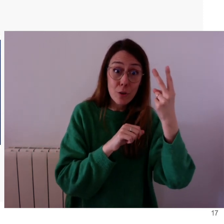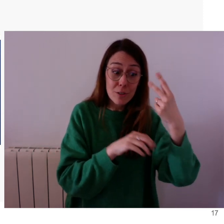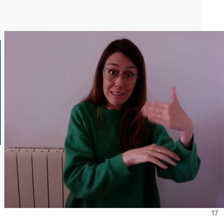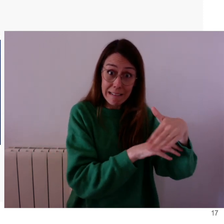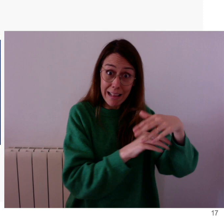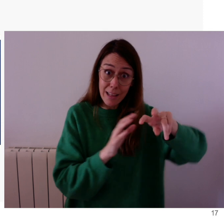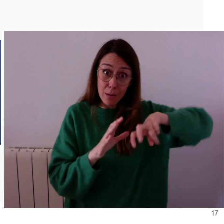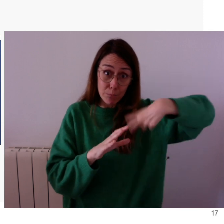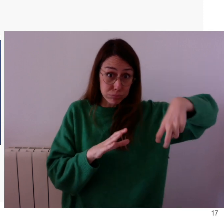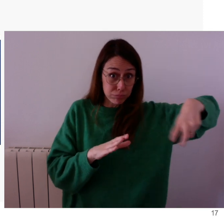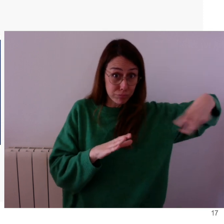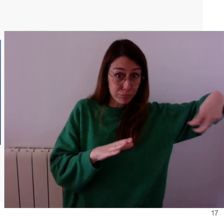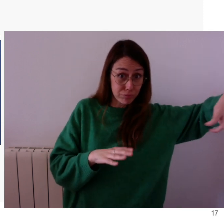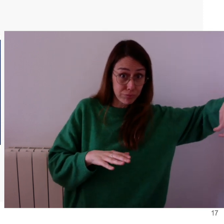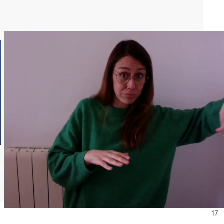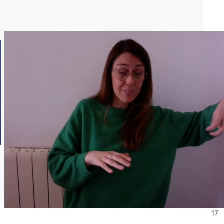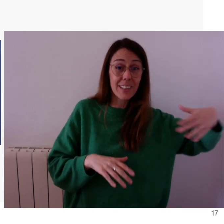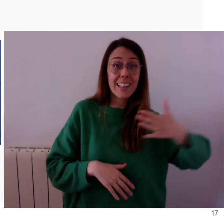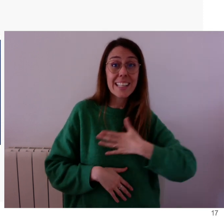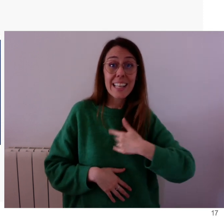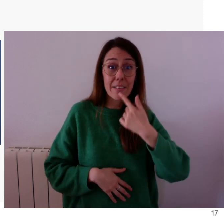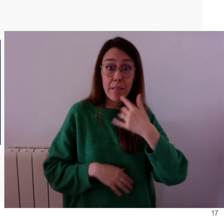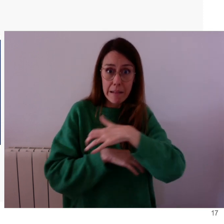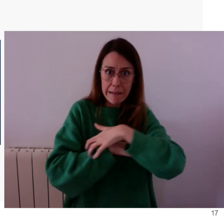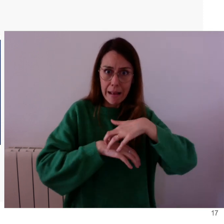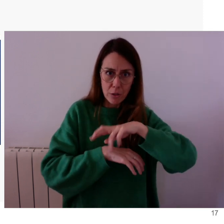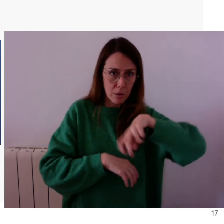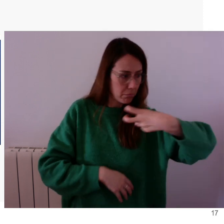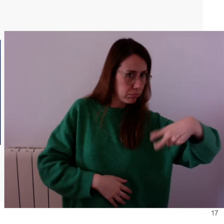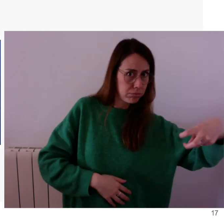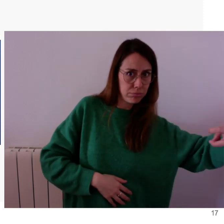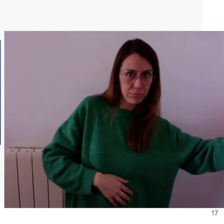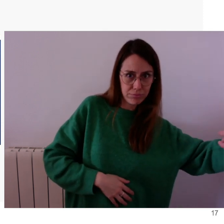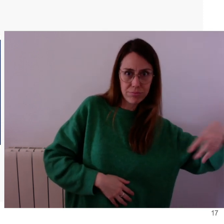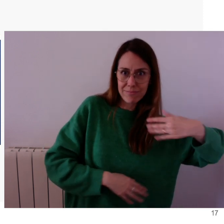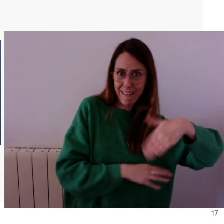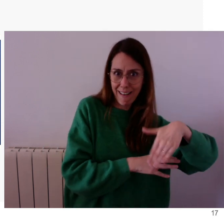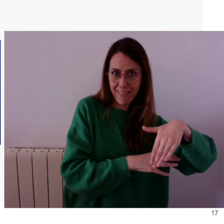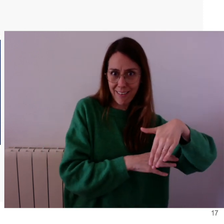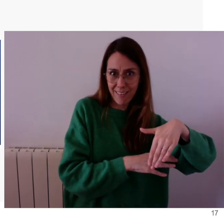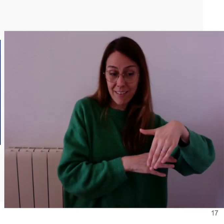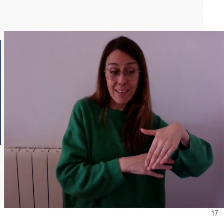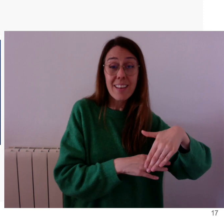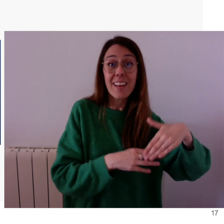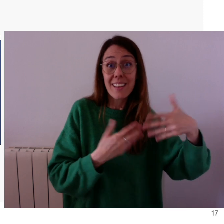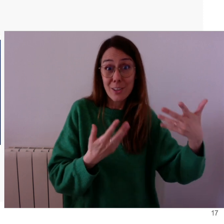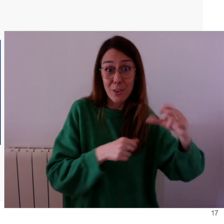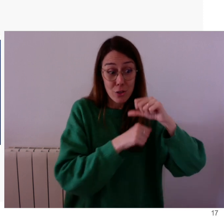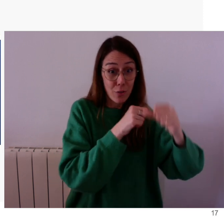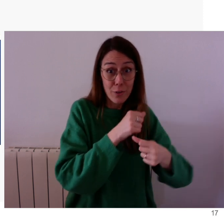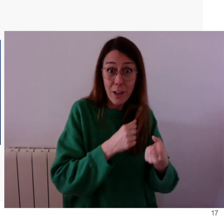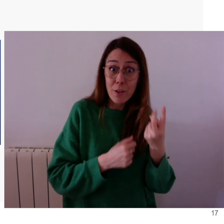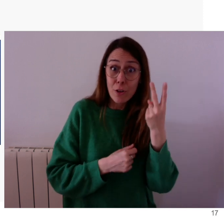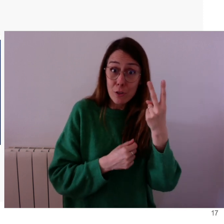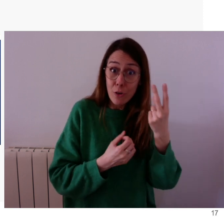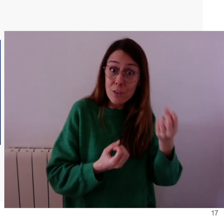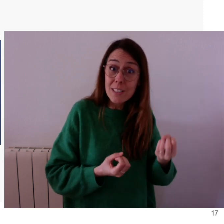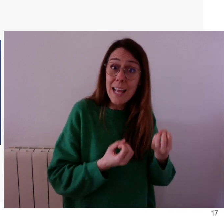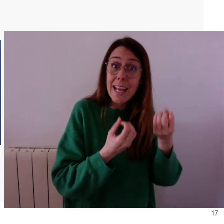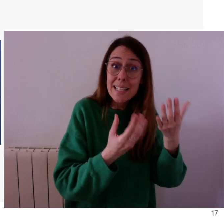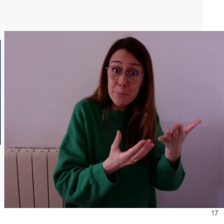1. And here we see the only path is expressed using the one handshape. And the